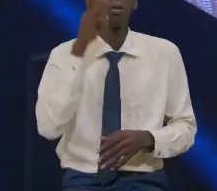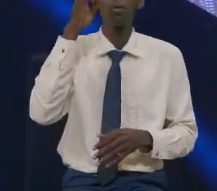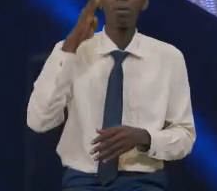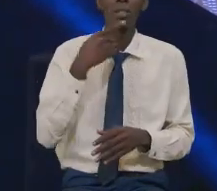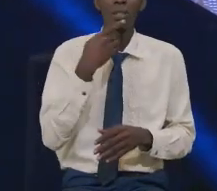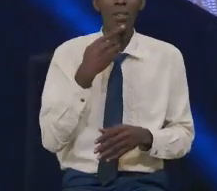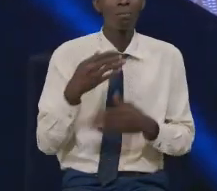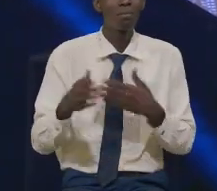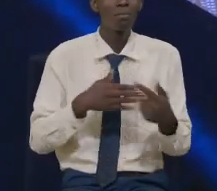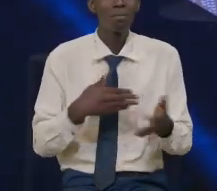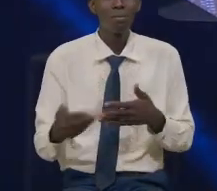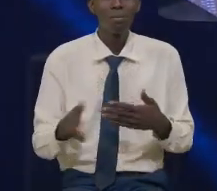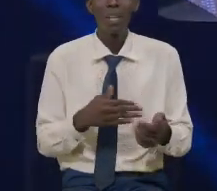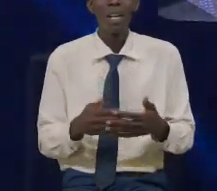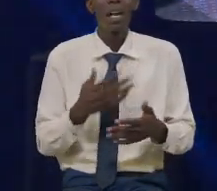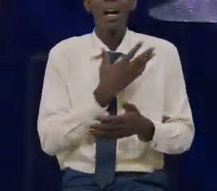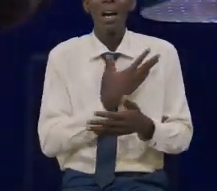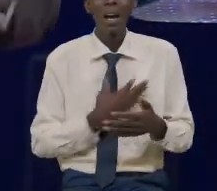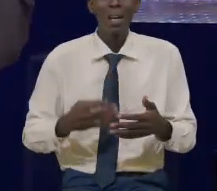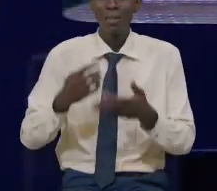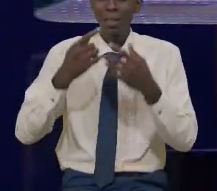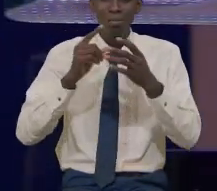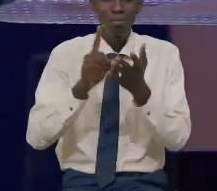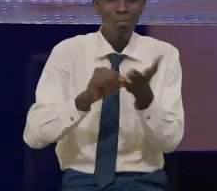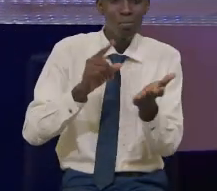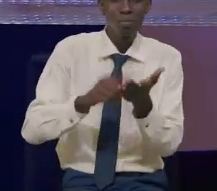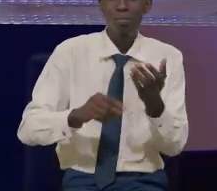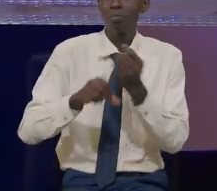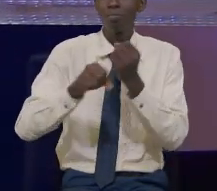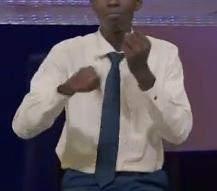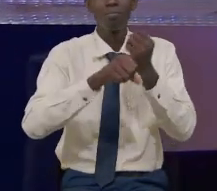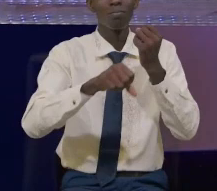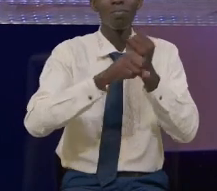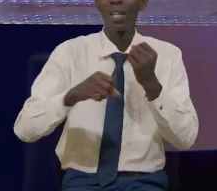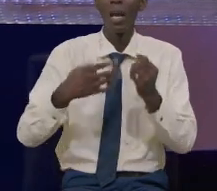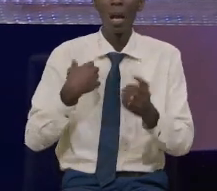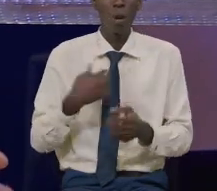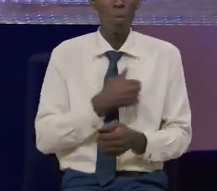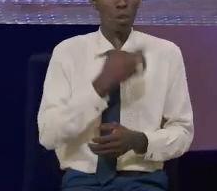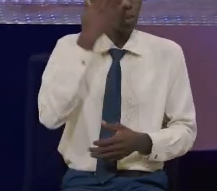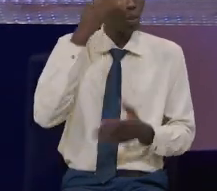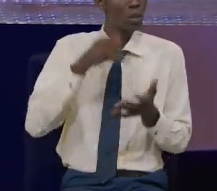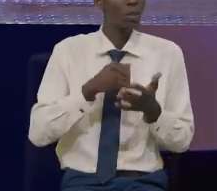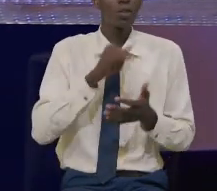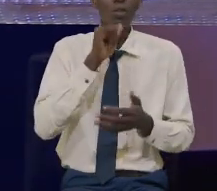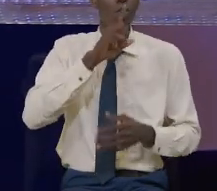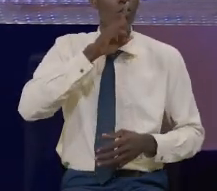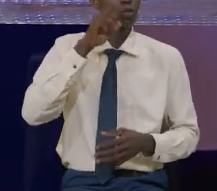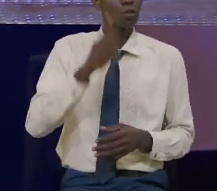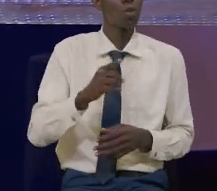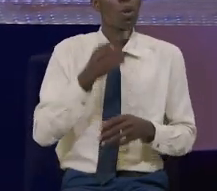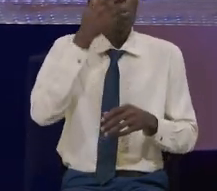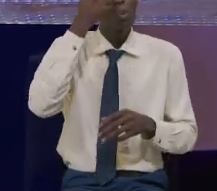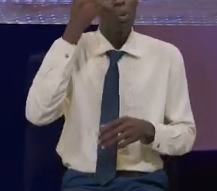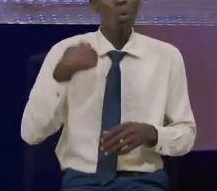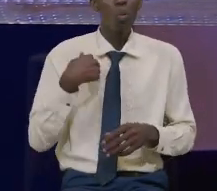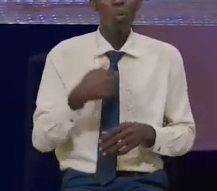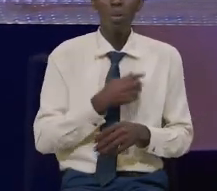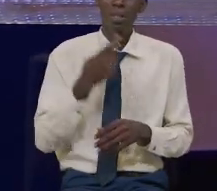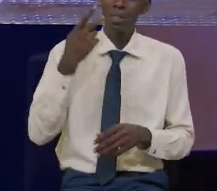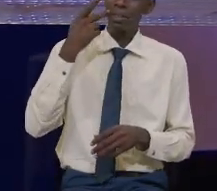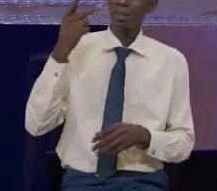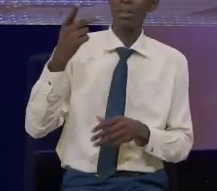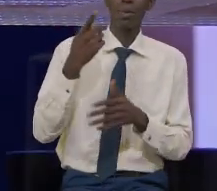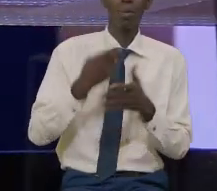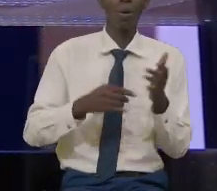and they published all that, and yet we know it is not true, because we're looking at what is happening, and